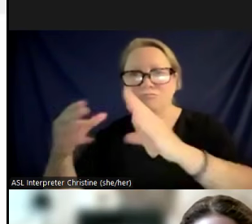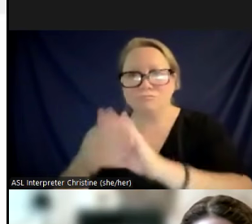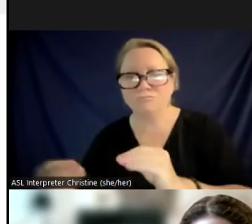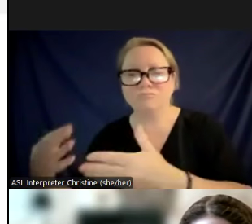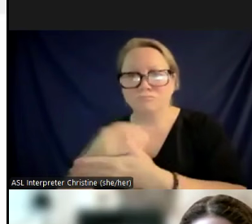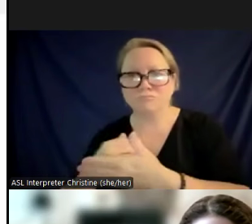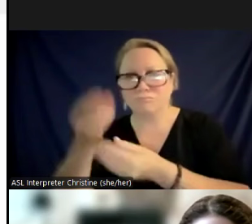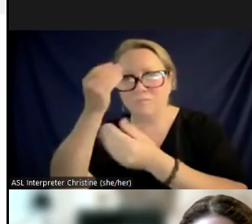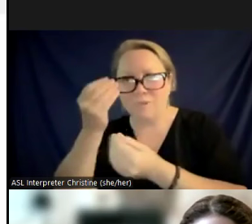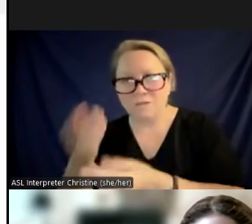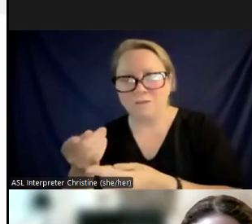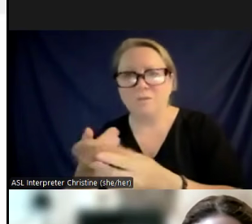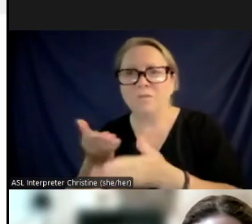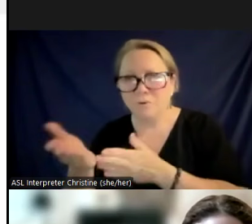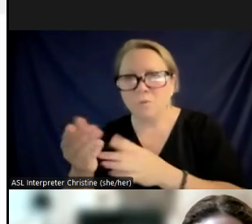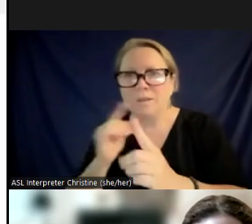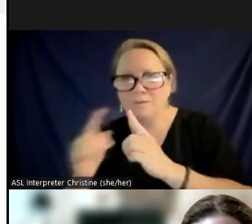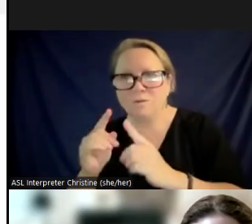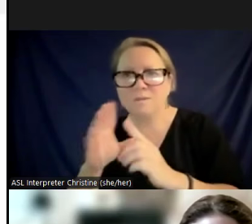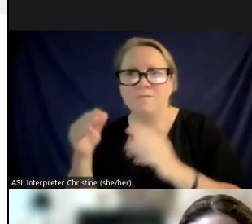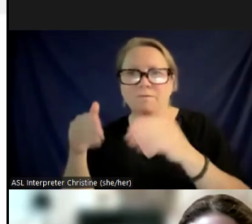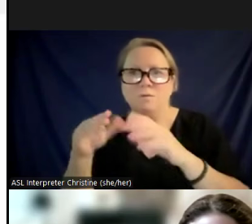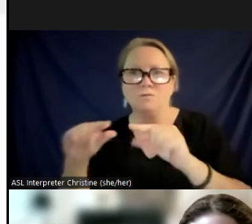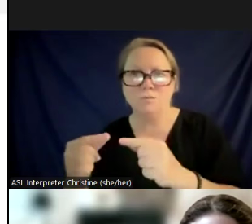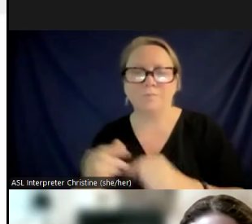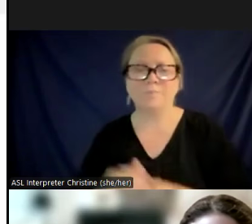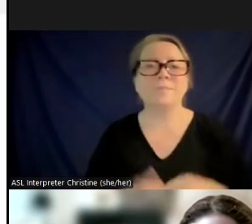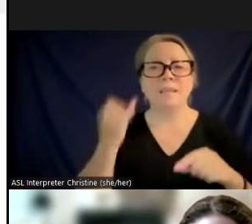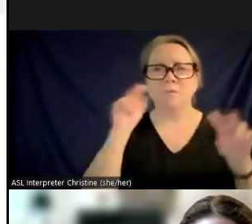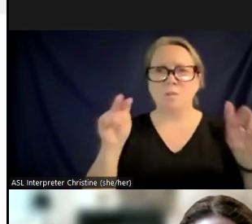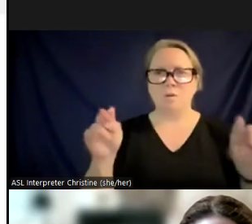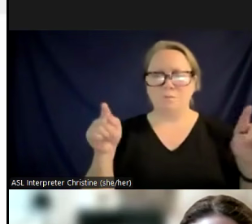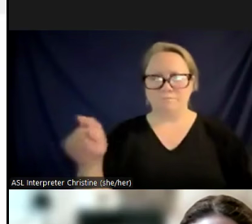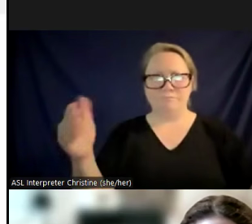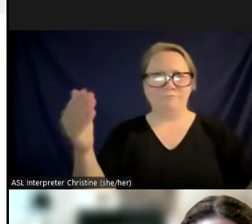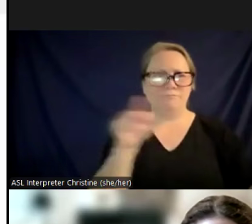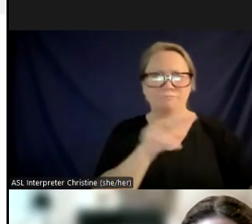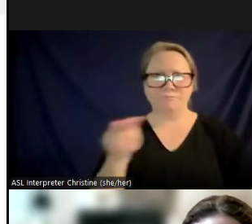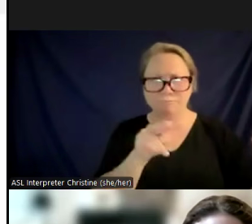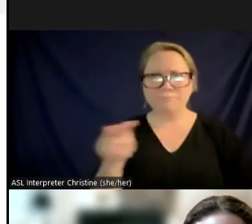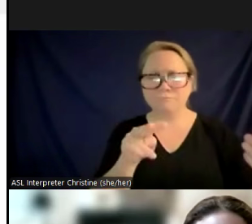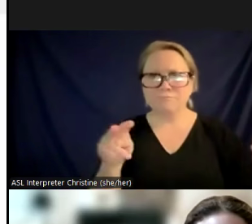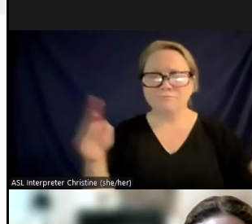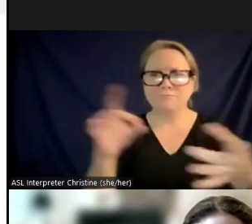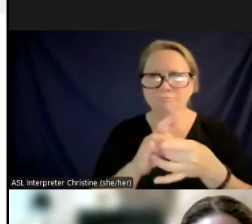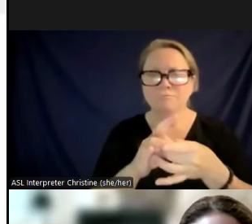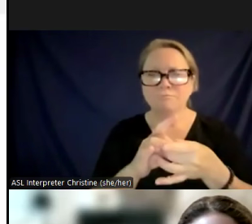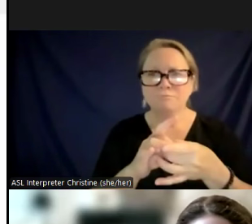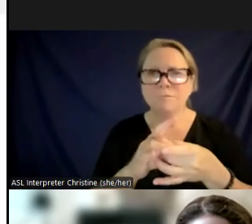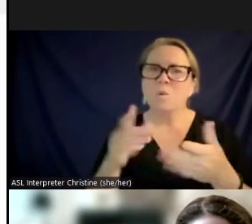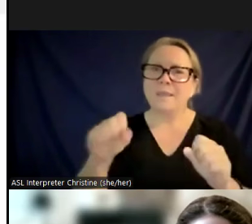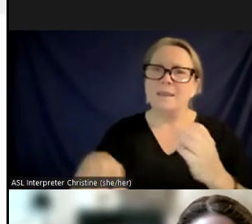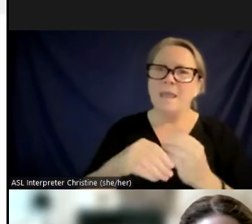evaluators collected through interviews and focus groups. By looking at these two data sources together, we can add context